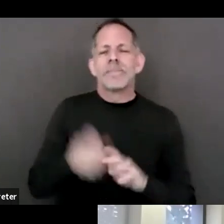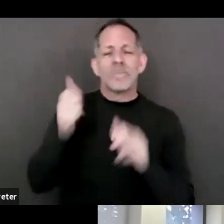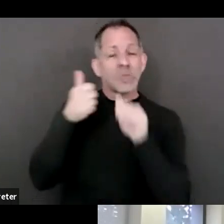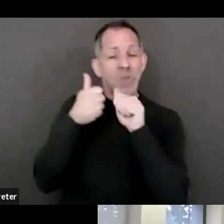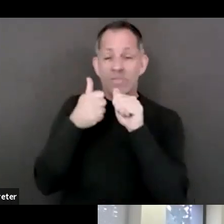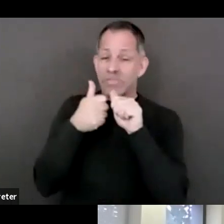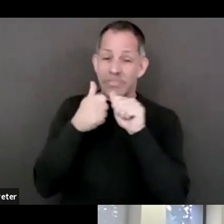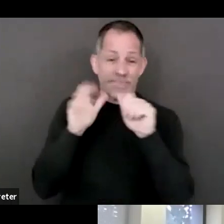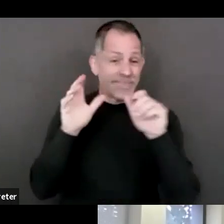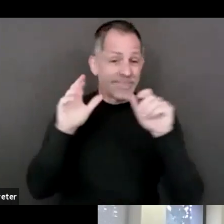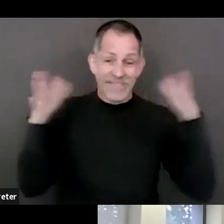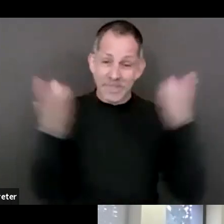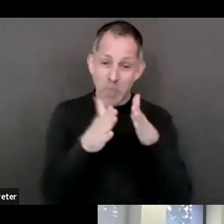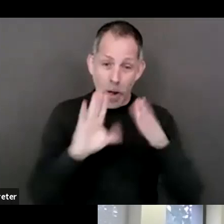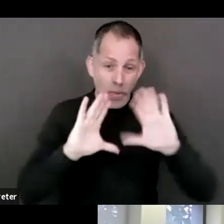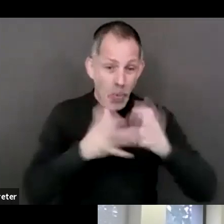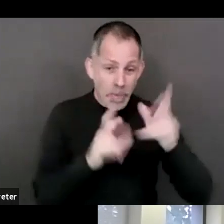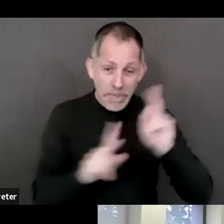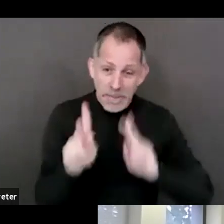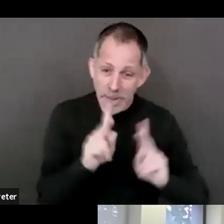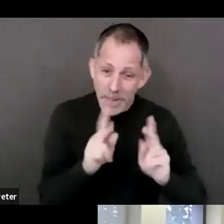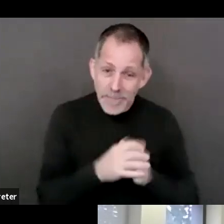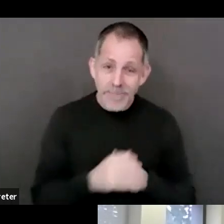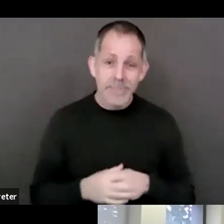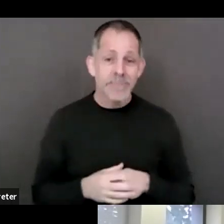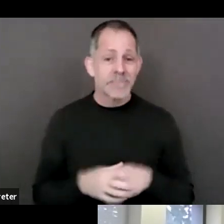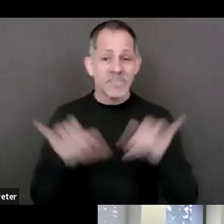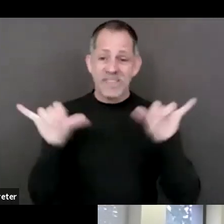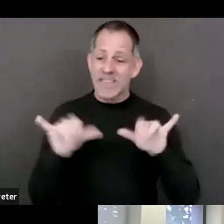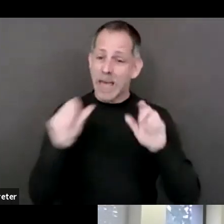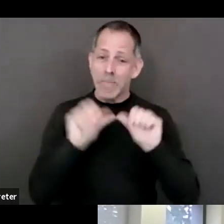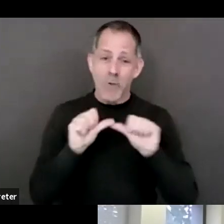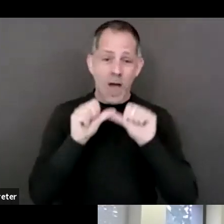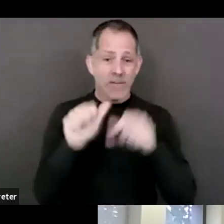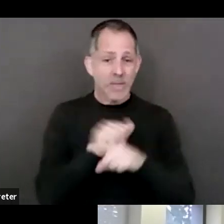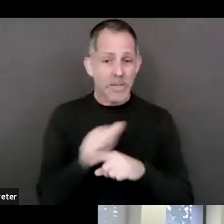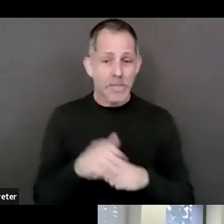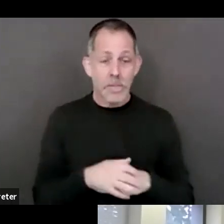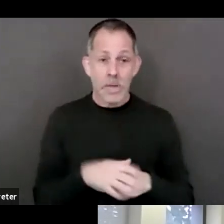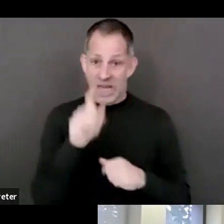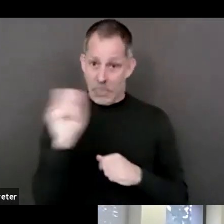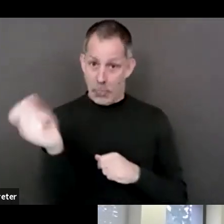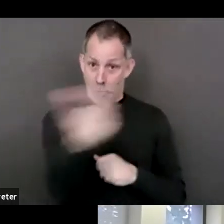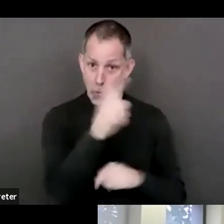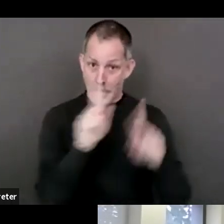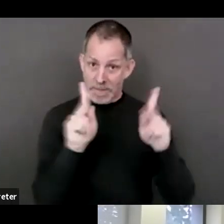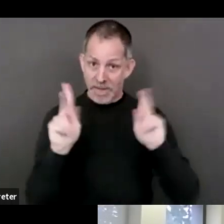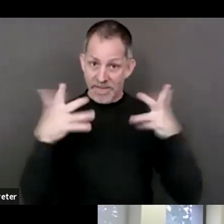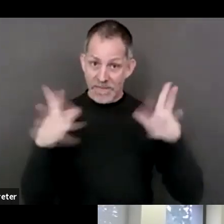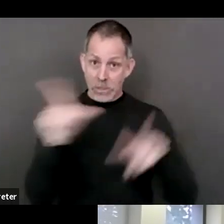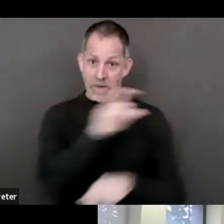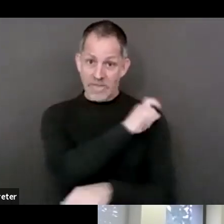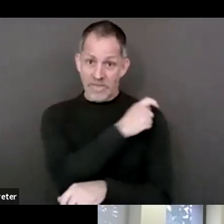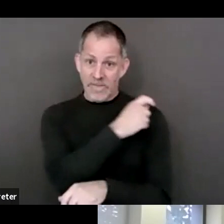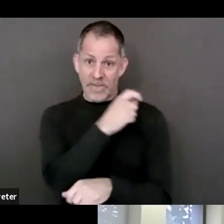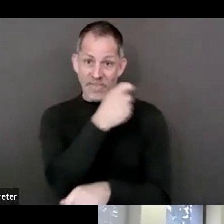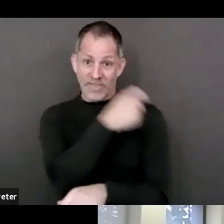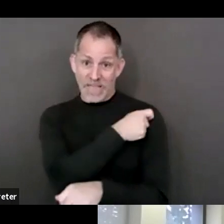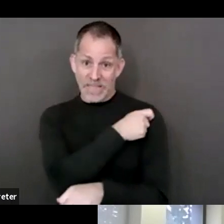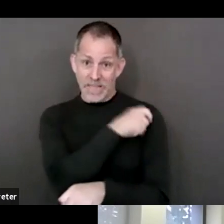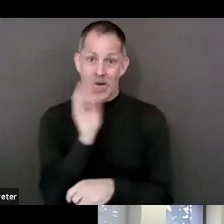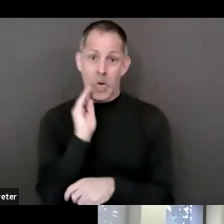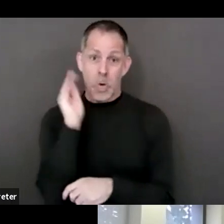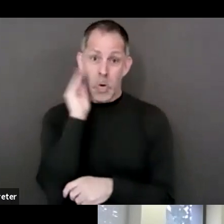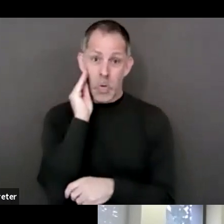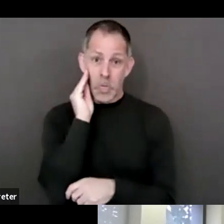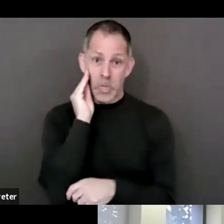standard. If you're vaccinated, then certainly when you're at home, you don't need to wear one. When you're only with other